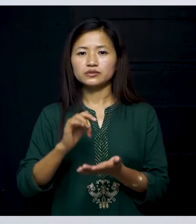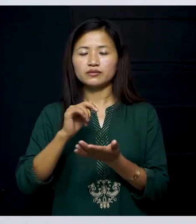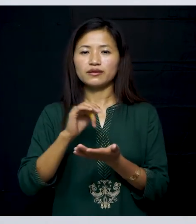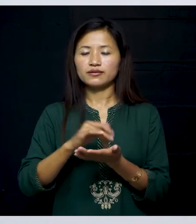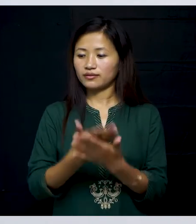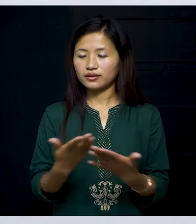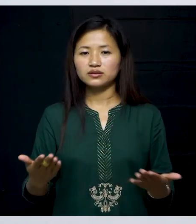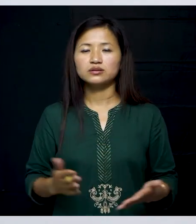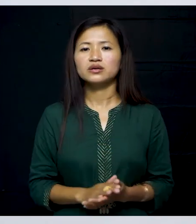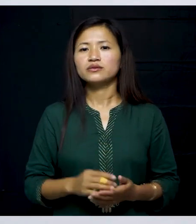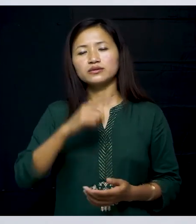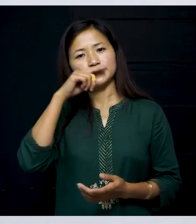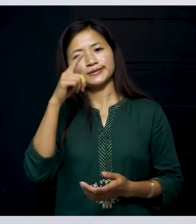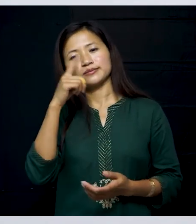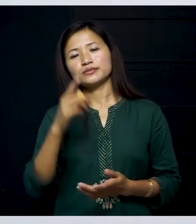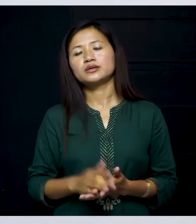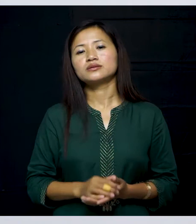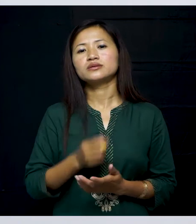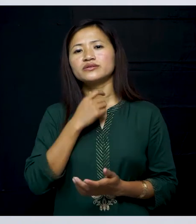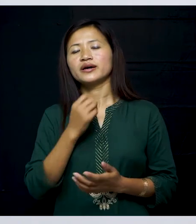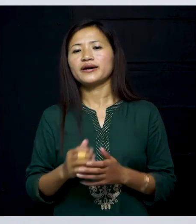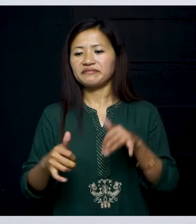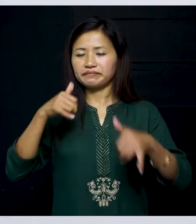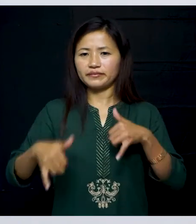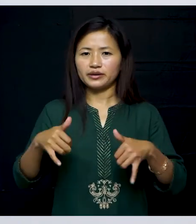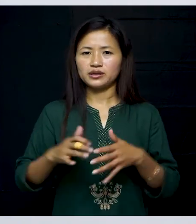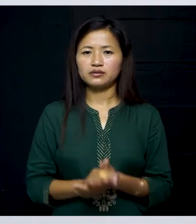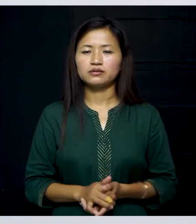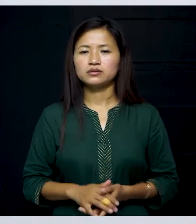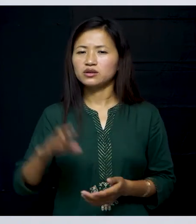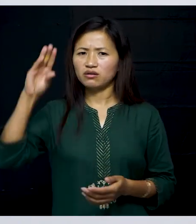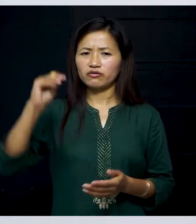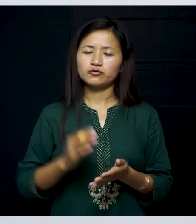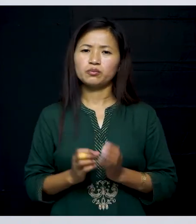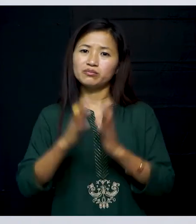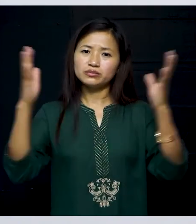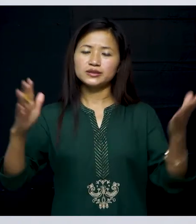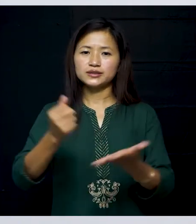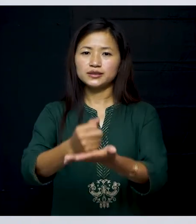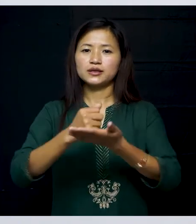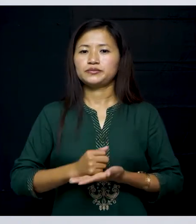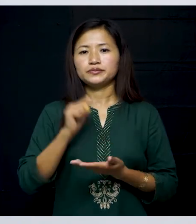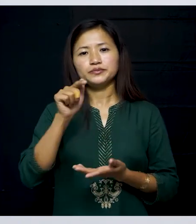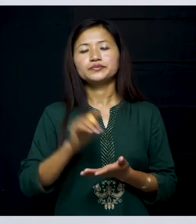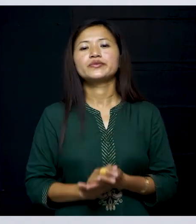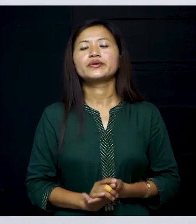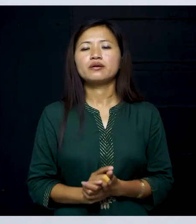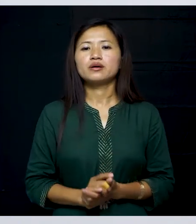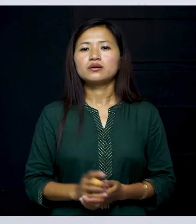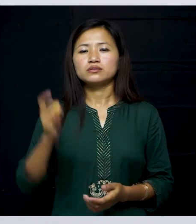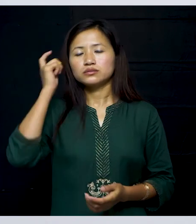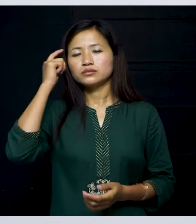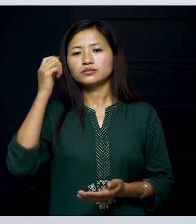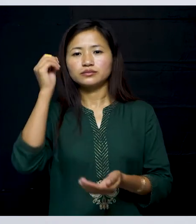you know, even if you are smart, even if you are active, that would not be of much help to you. Okay, this is one thing we